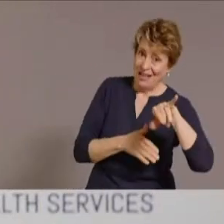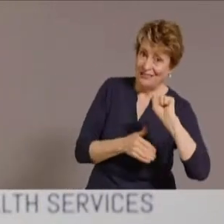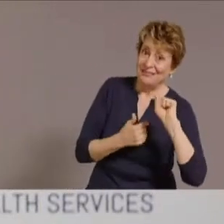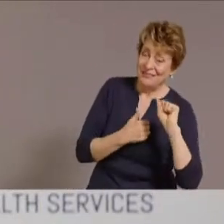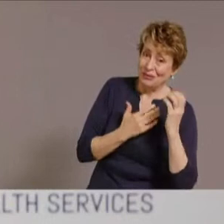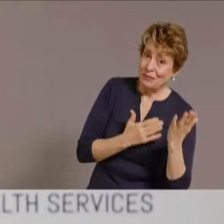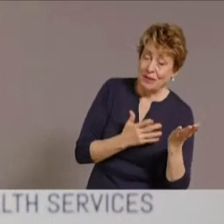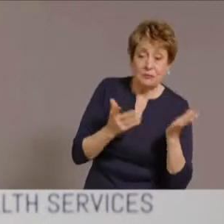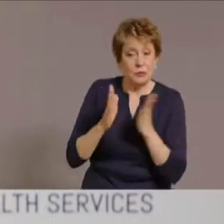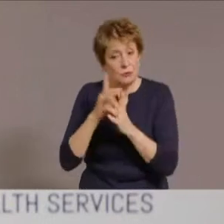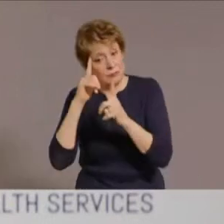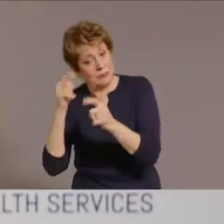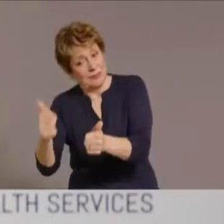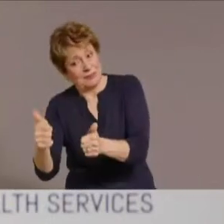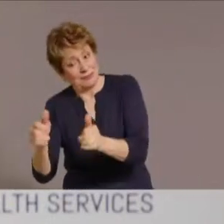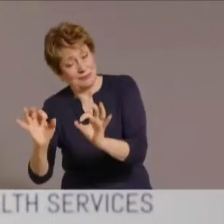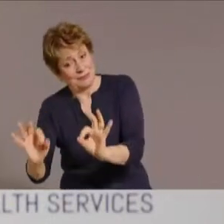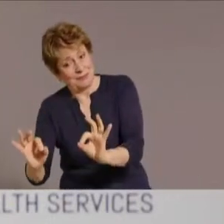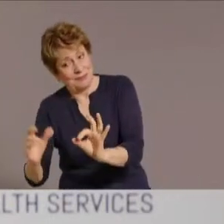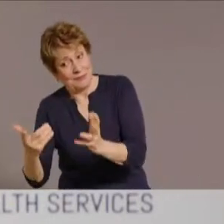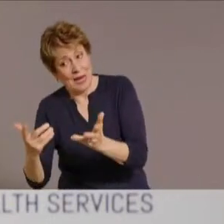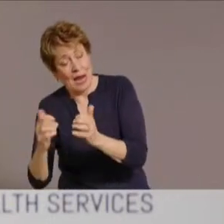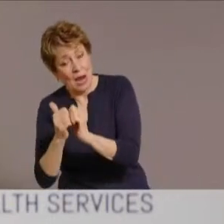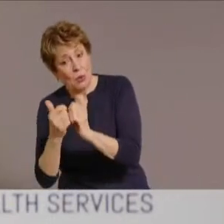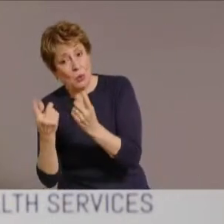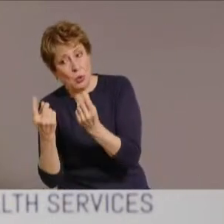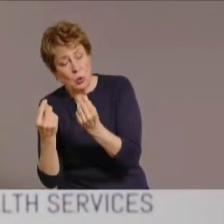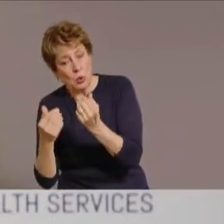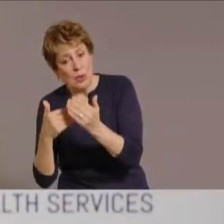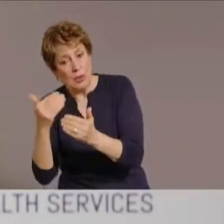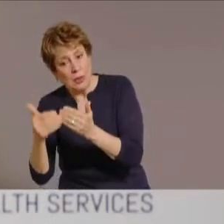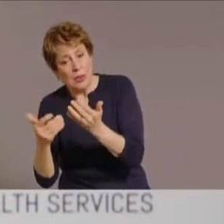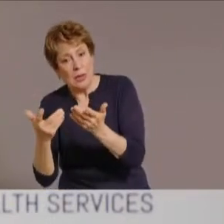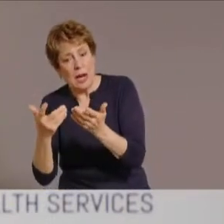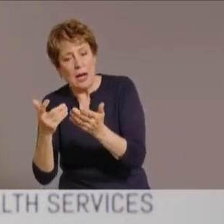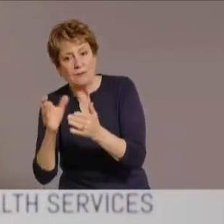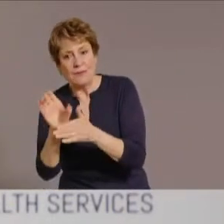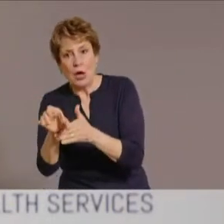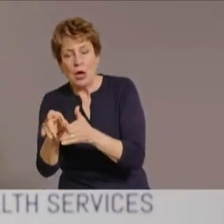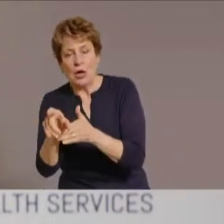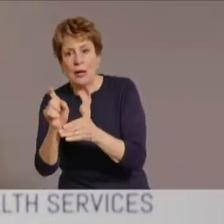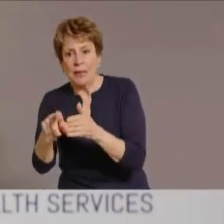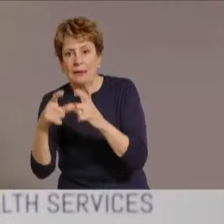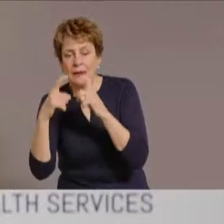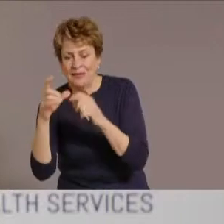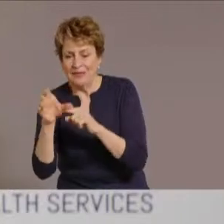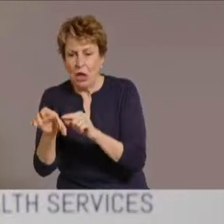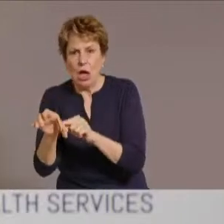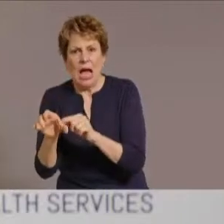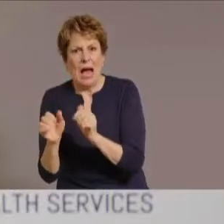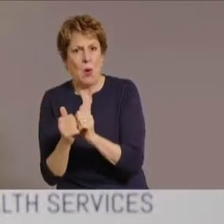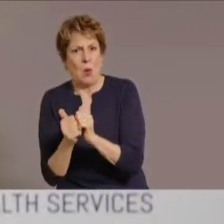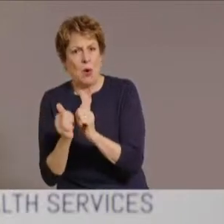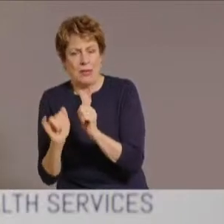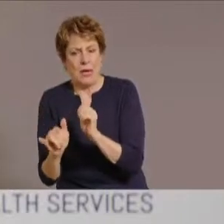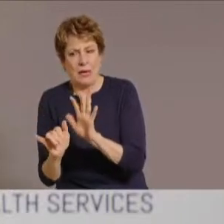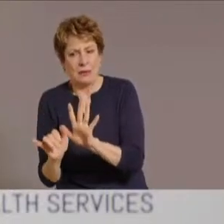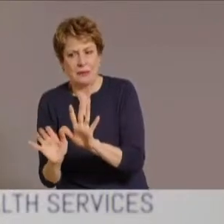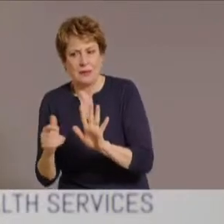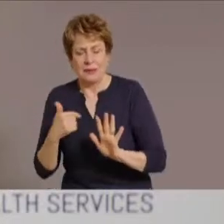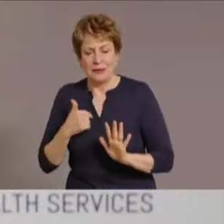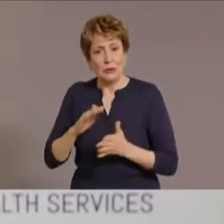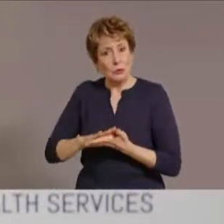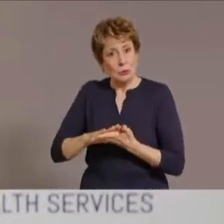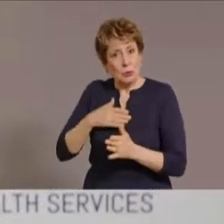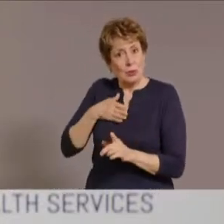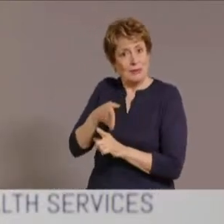their level of enforcement and ability to be able to enforce it in their schools, which was something we were not able to do. Yeah, it's tough when you